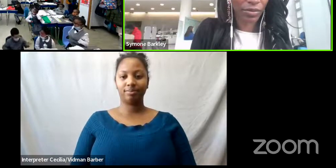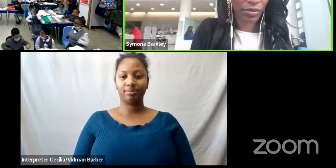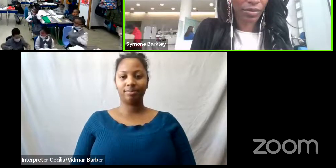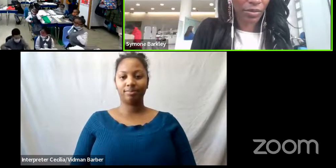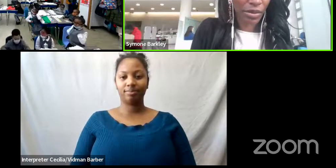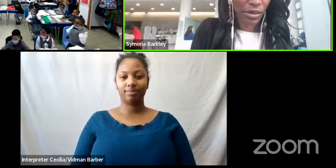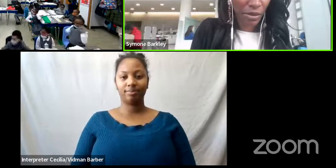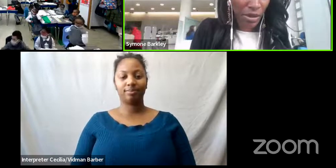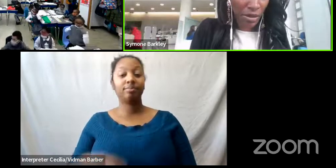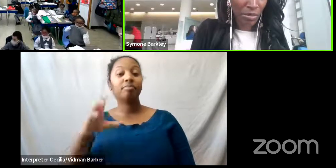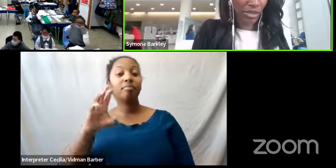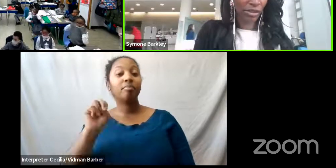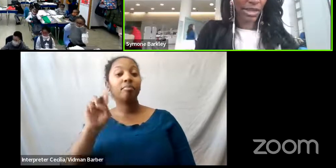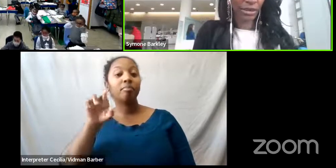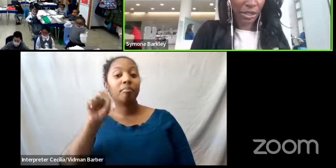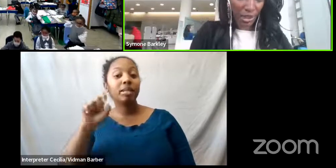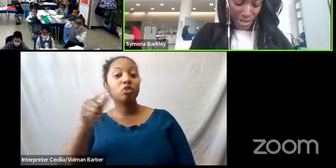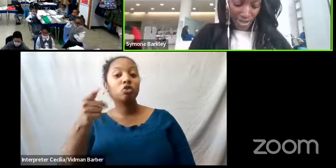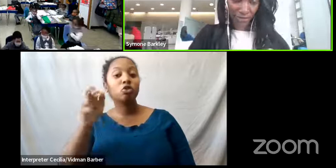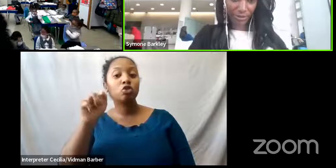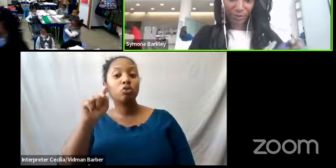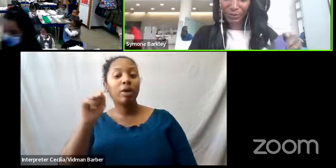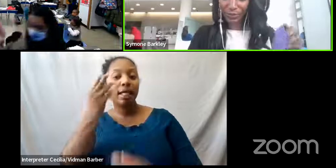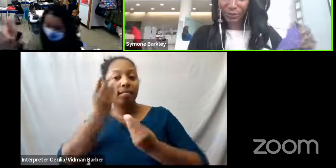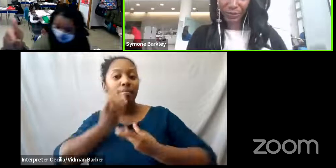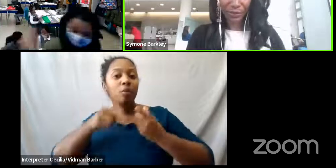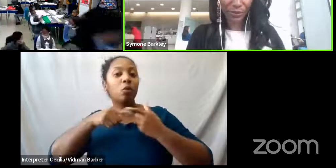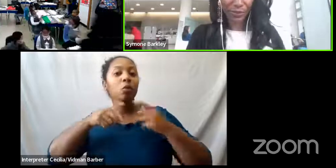Miss Grant, let me know when you're ready.